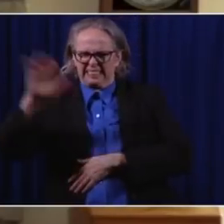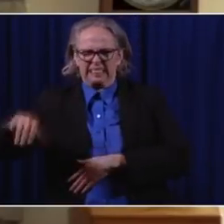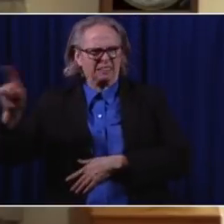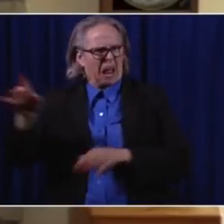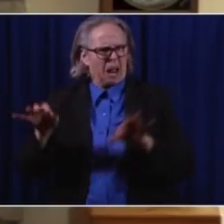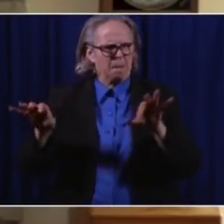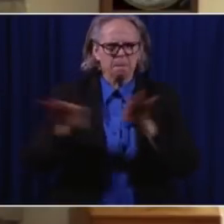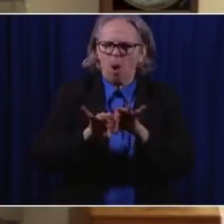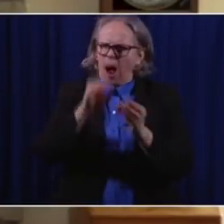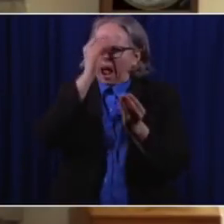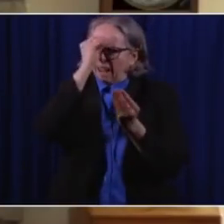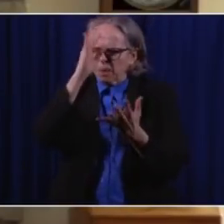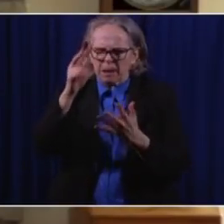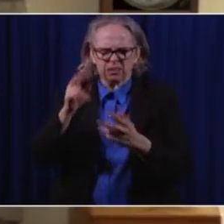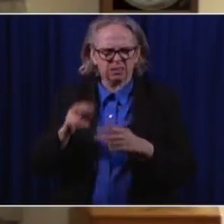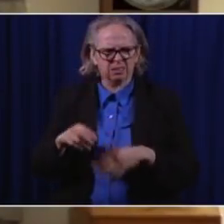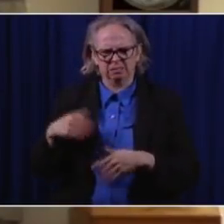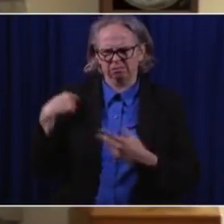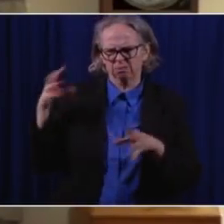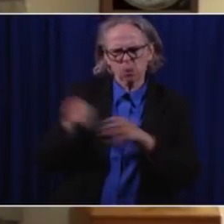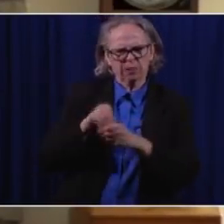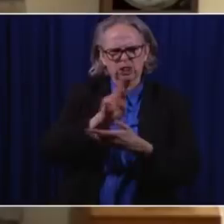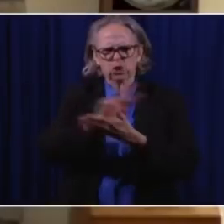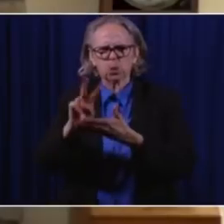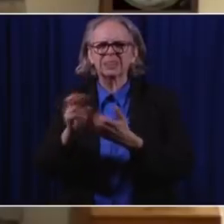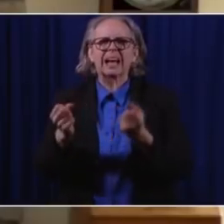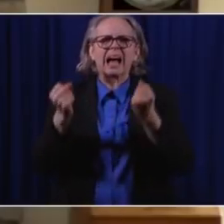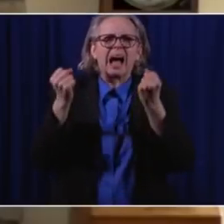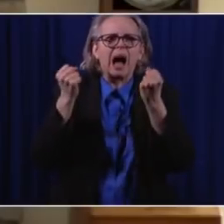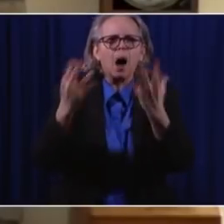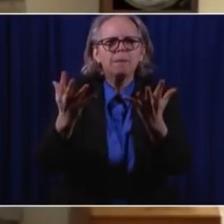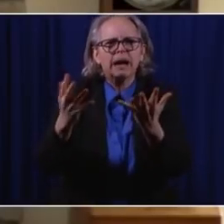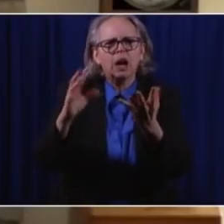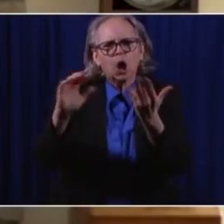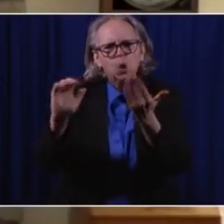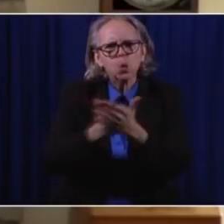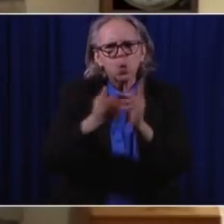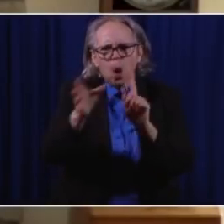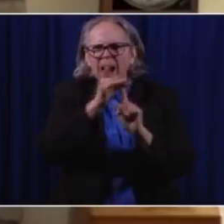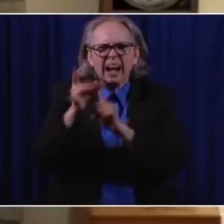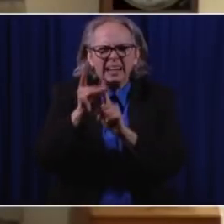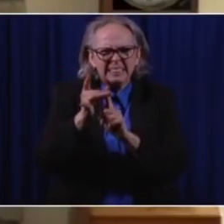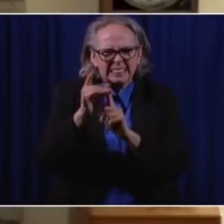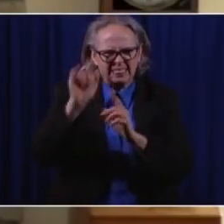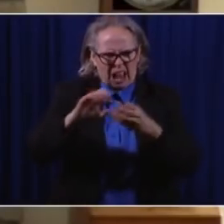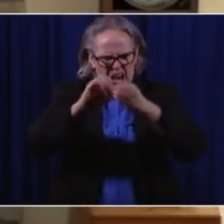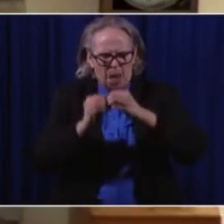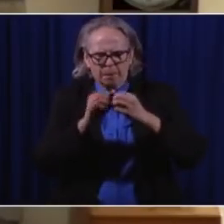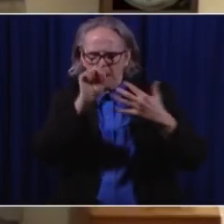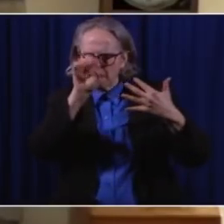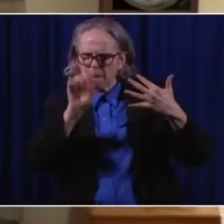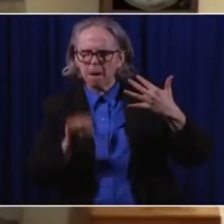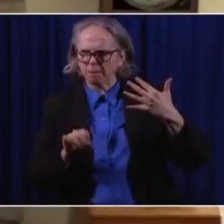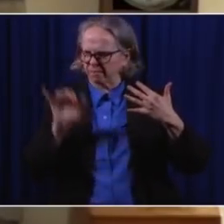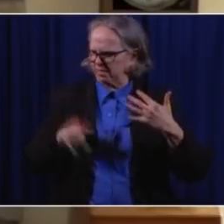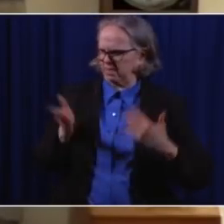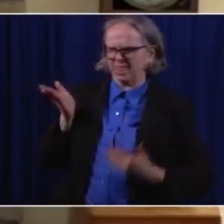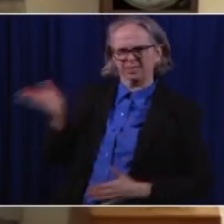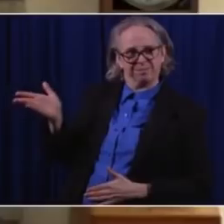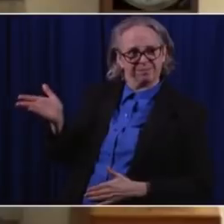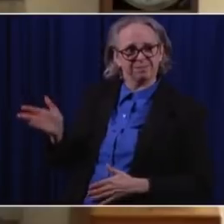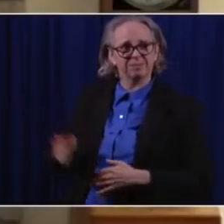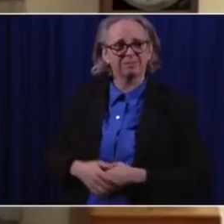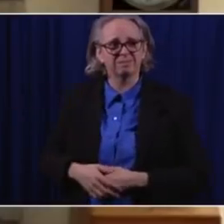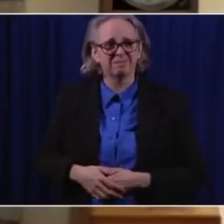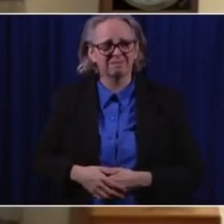has been of new cases in the last 2 weeks. And so, you know, we go from a very, very high, and we'll get